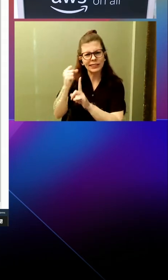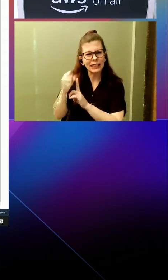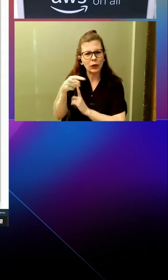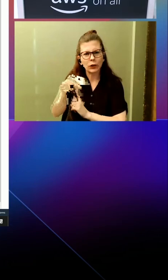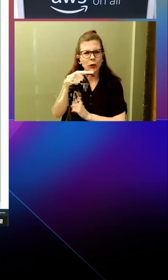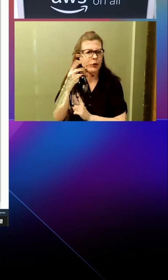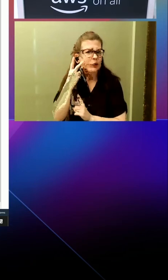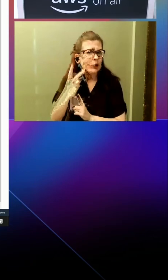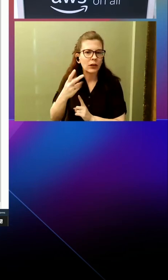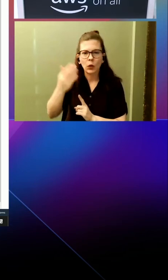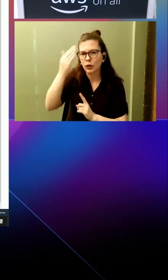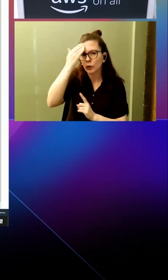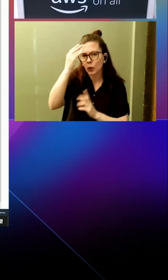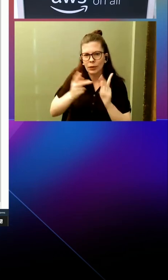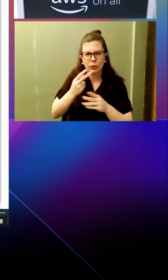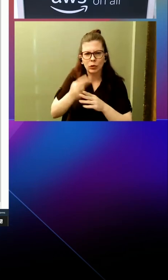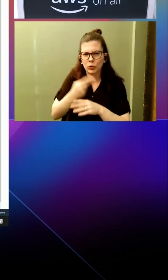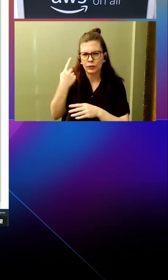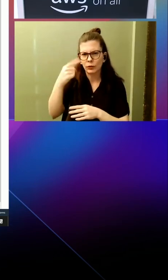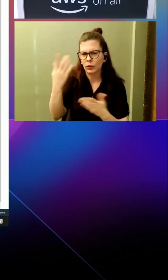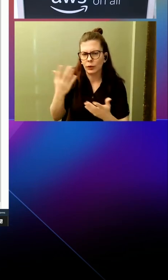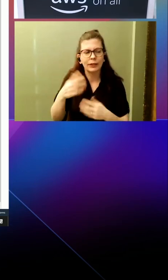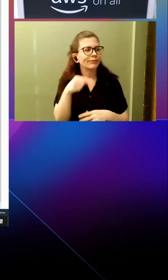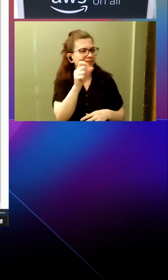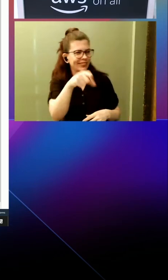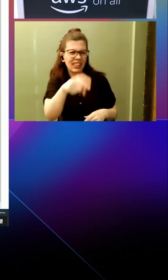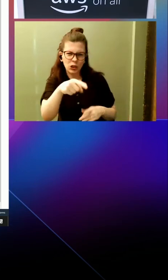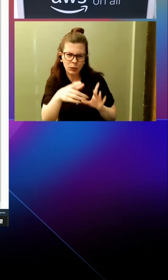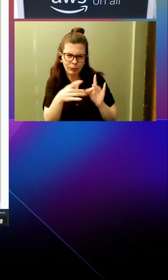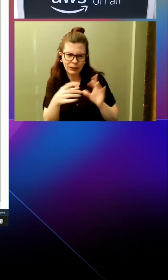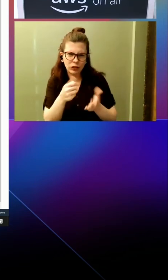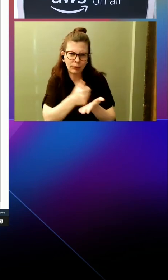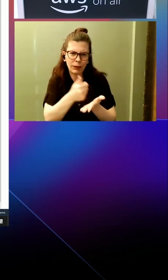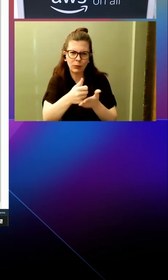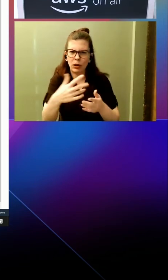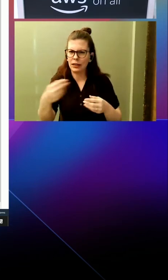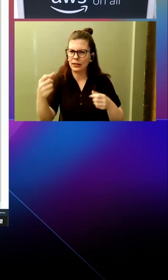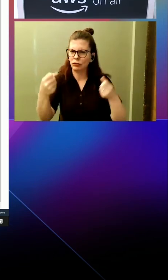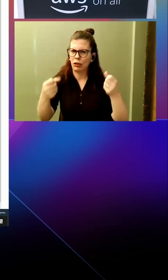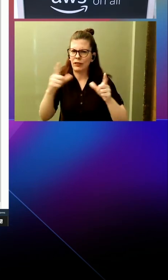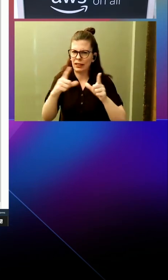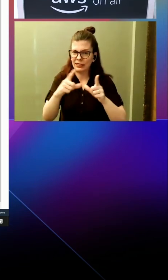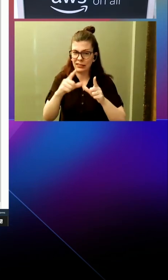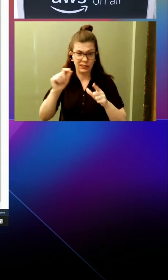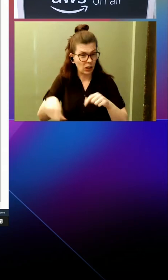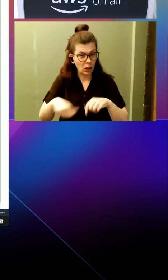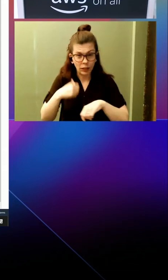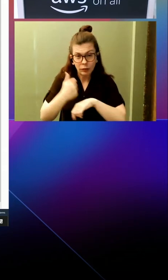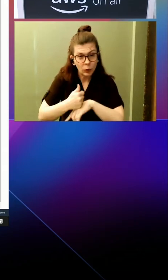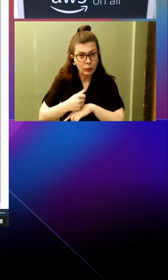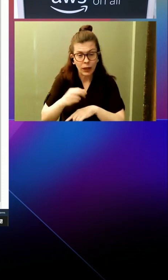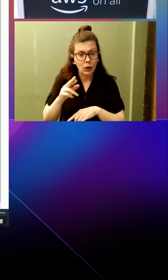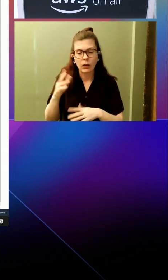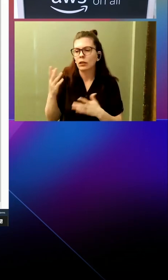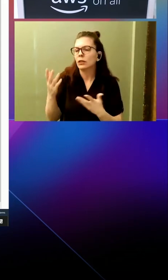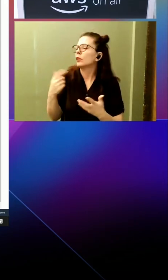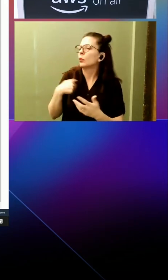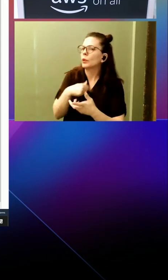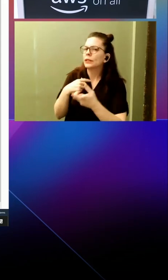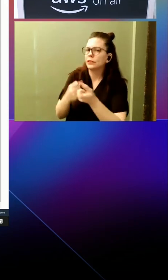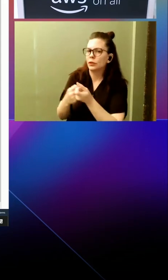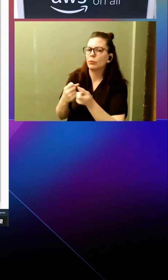people are using this for? Yeah, you mentioned passport and driver's license. Yeah. Are there other formats? Right now we are supporting these